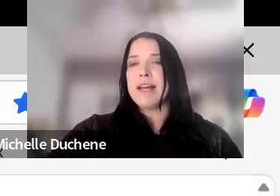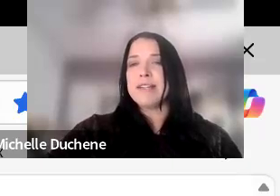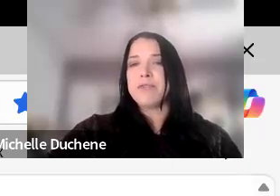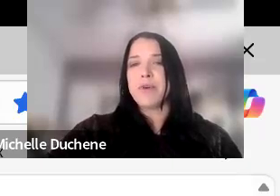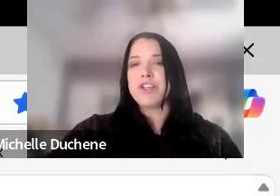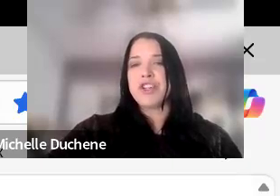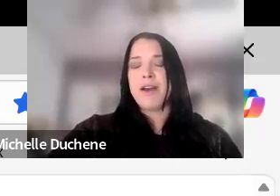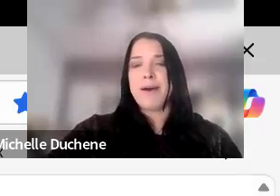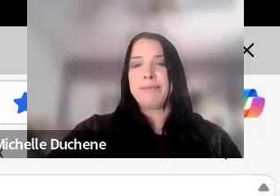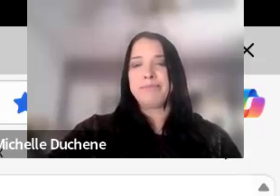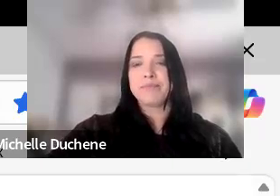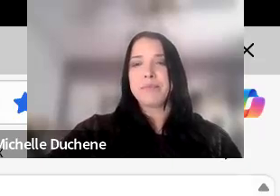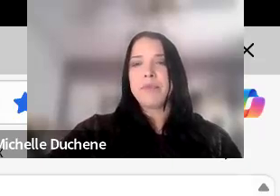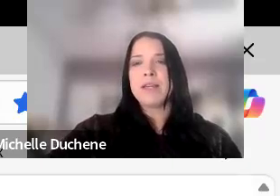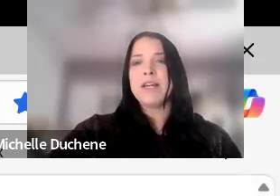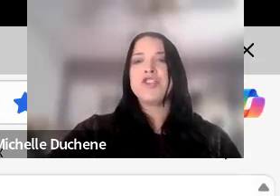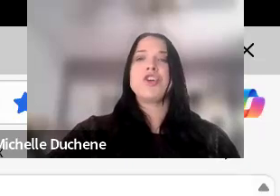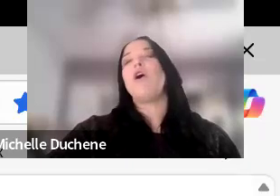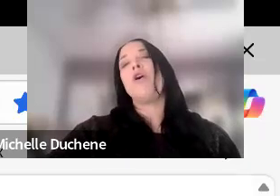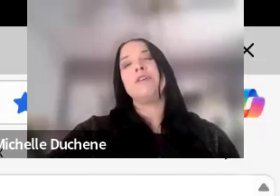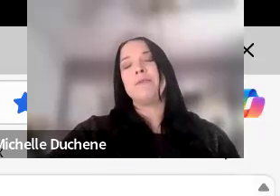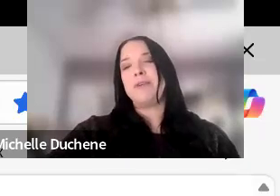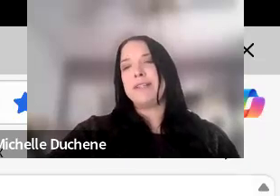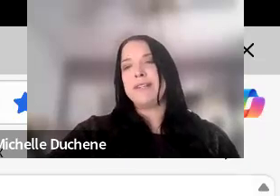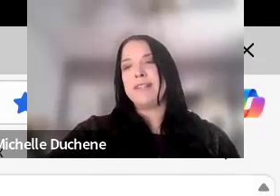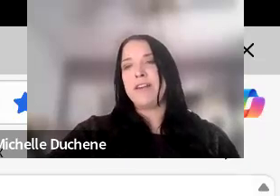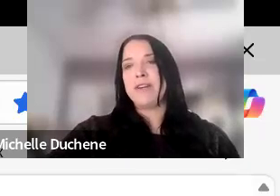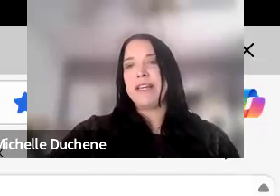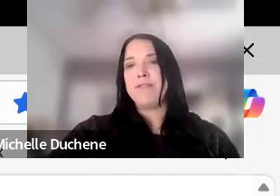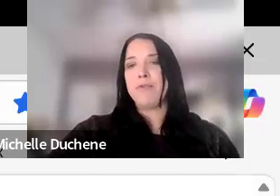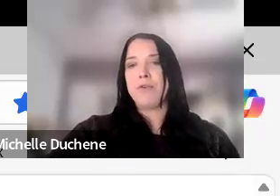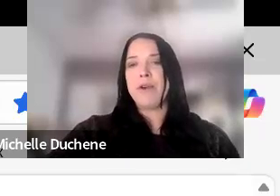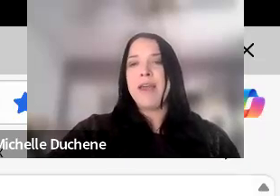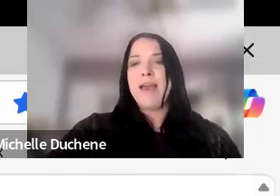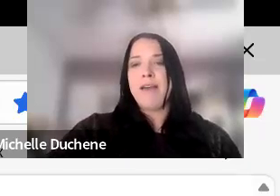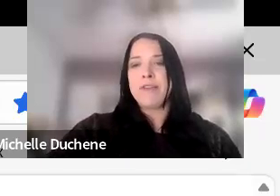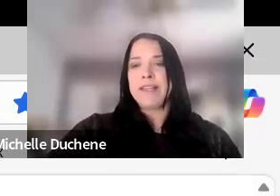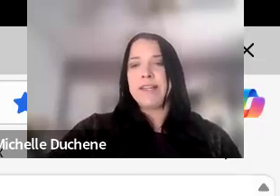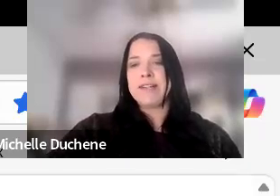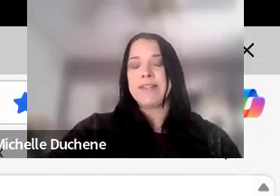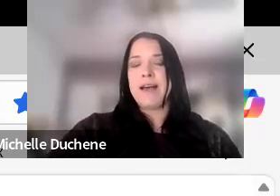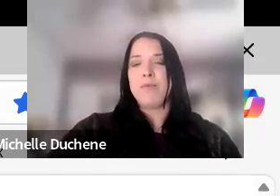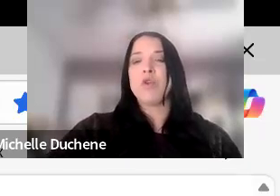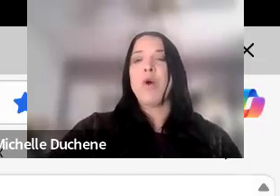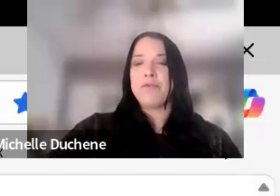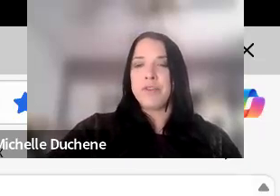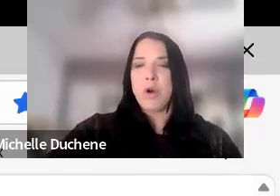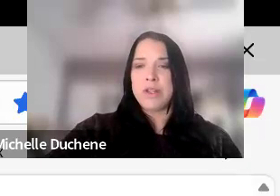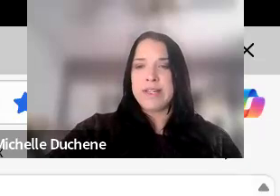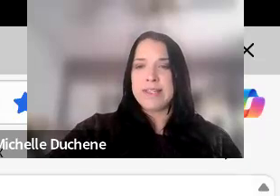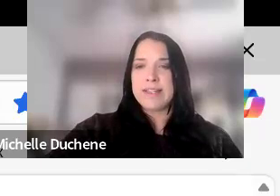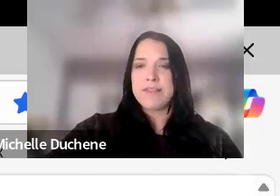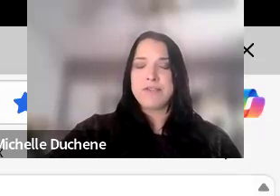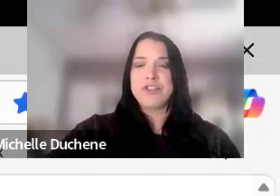providers to utilize, which does show all of the pieces that are needed for everything that is required